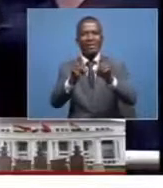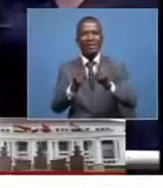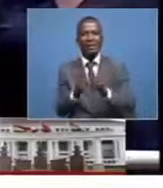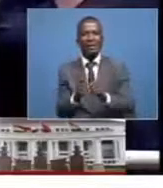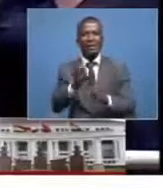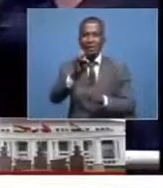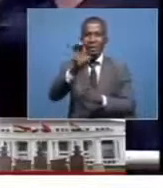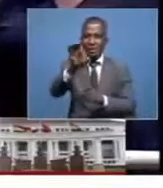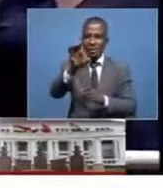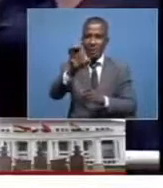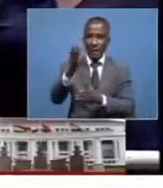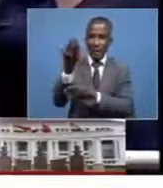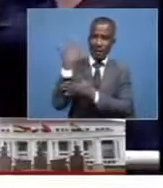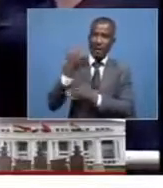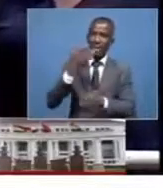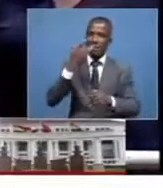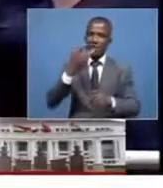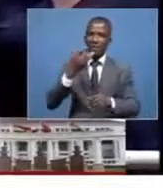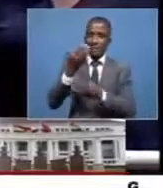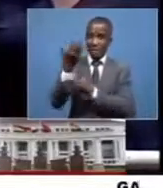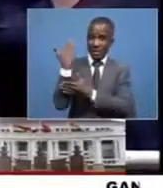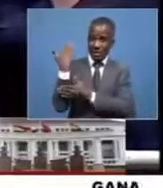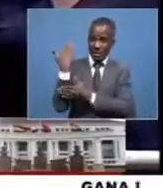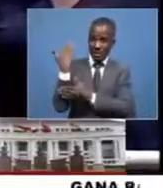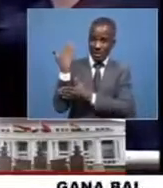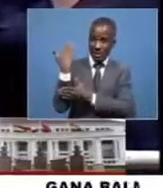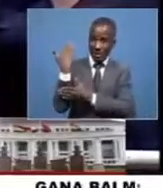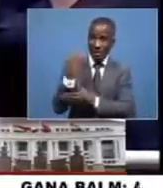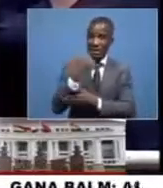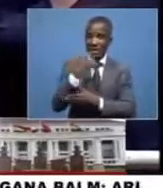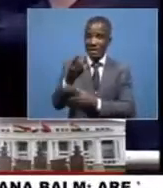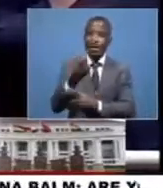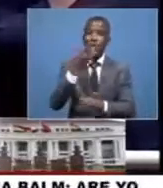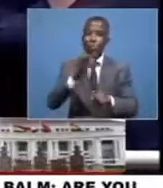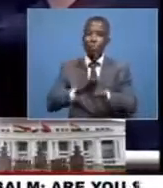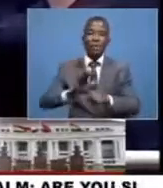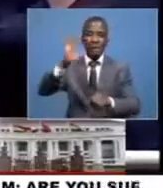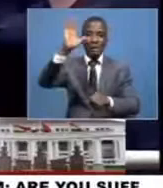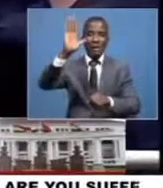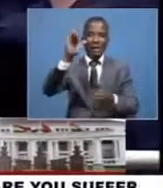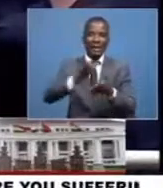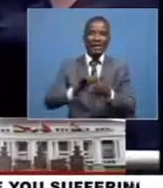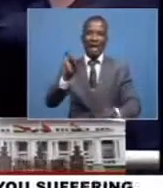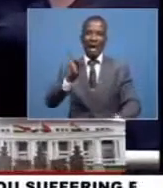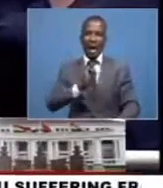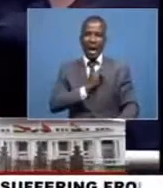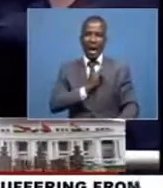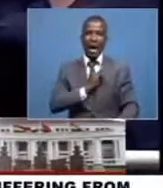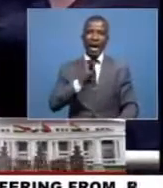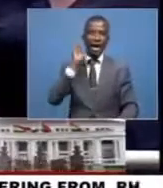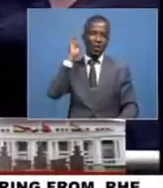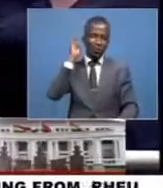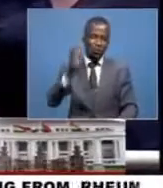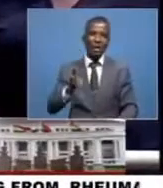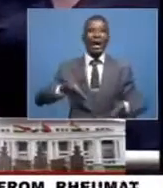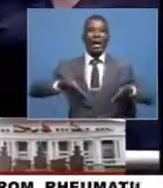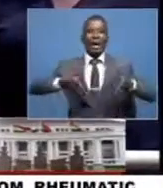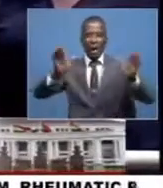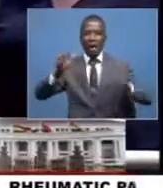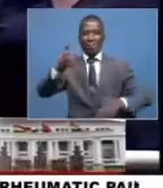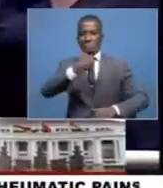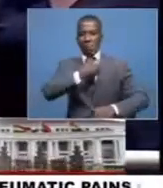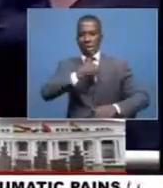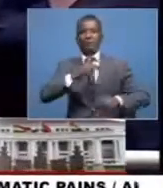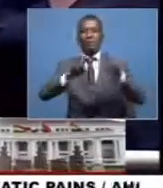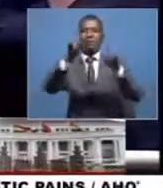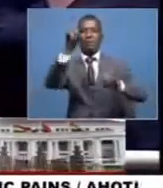ono a asem odi betu court enum a wodi nsi atachire ose ye back cross examination obeyi